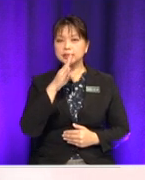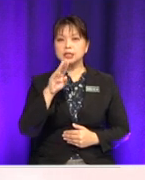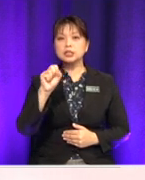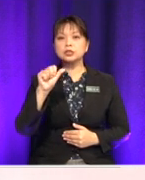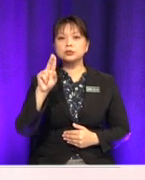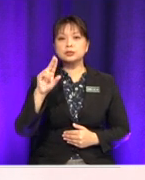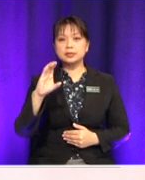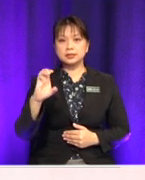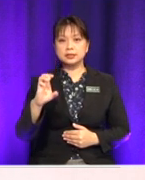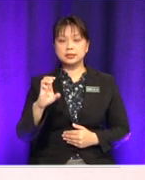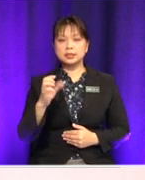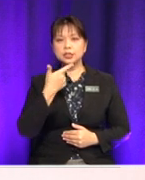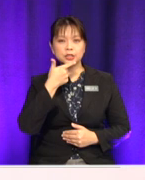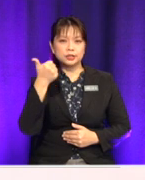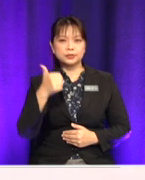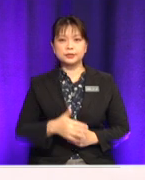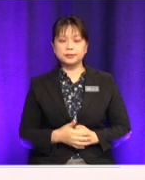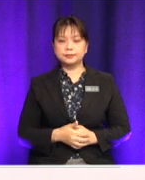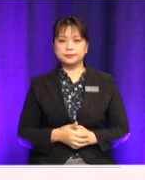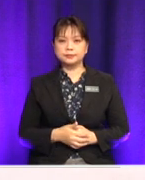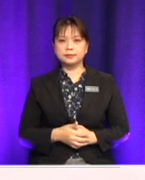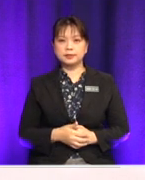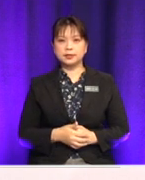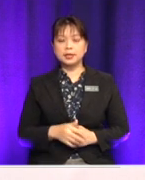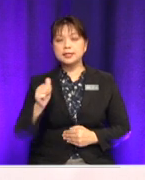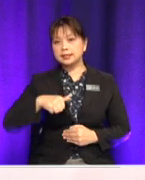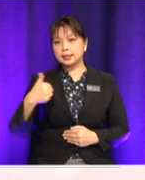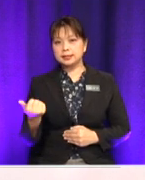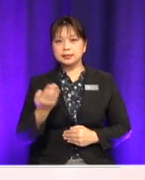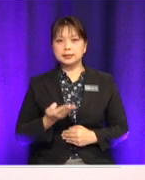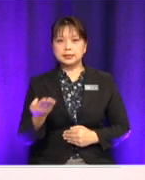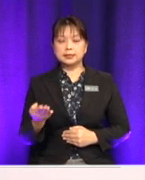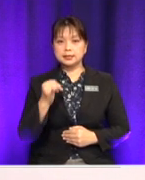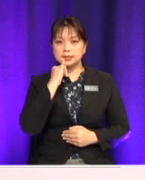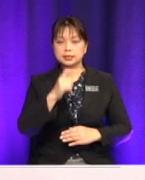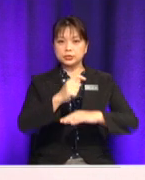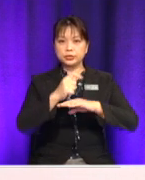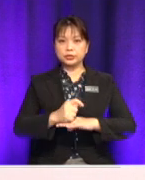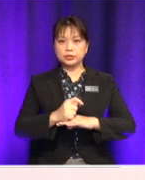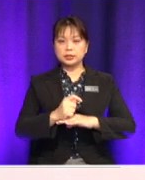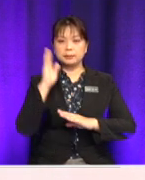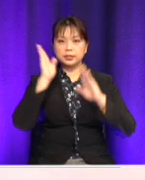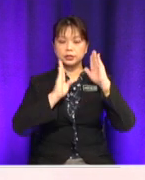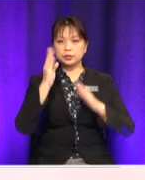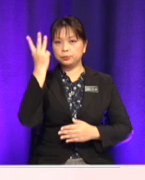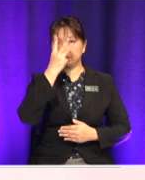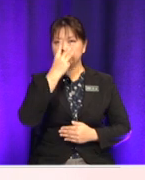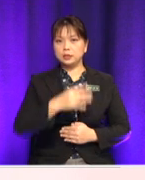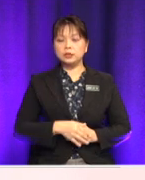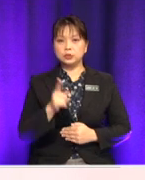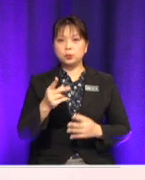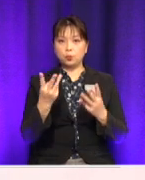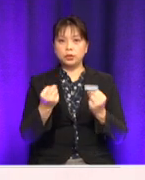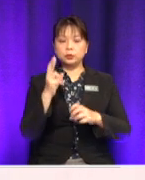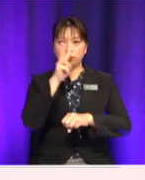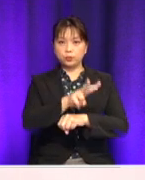dish, but delicious. Another thing you shouldn't miss is traditional Malaysian theatre. Whether you want to watch a puppet